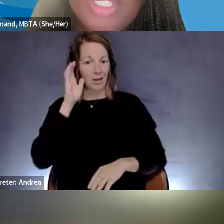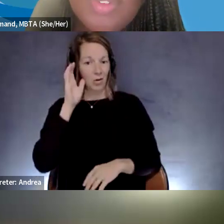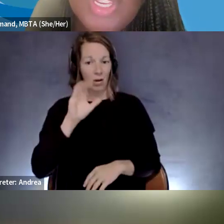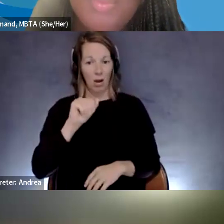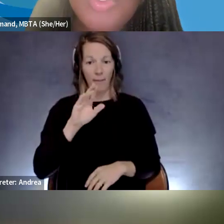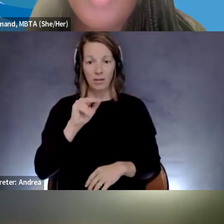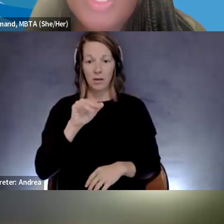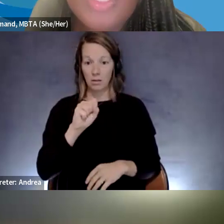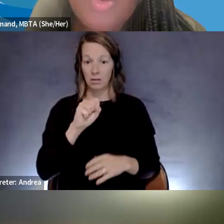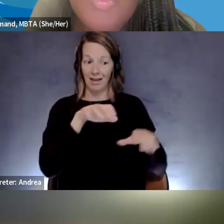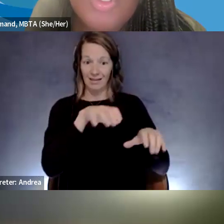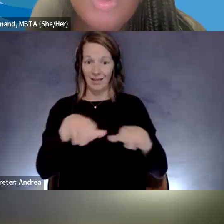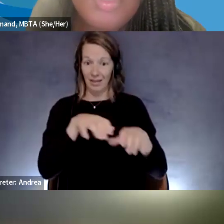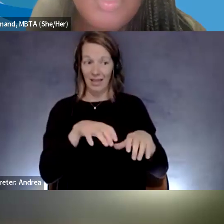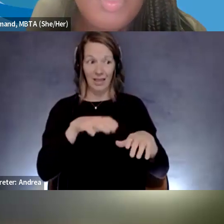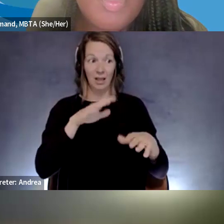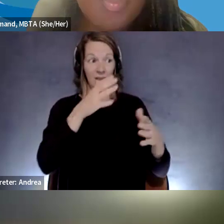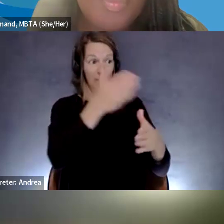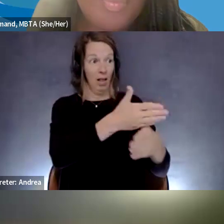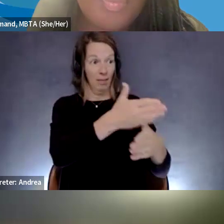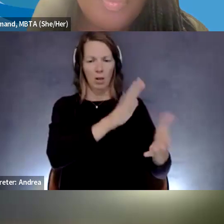disturbing activity was finally over.